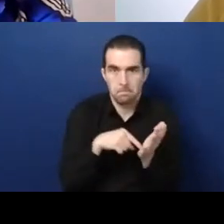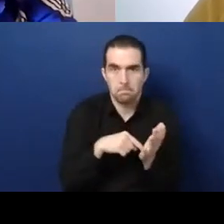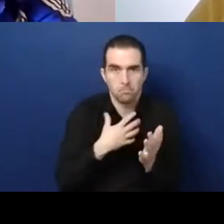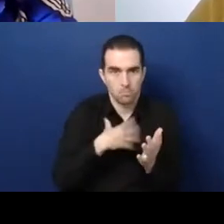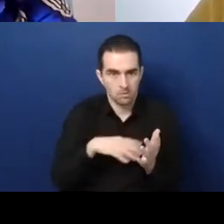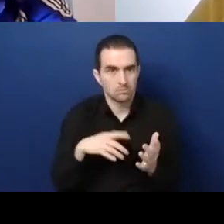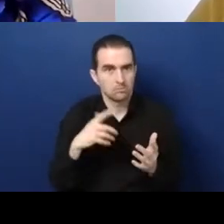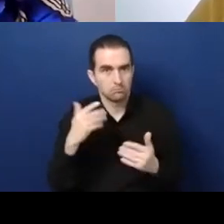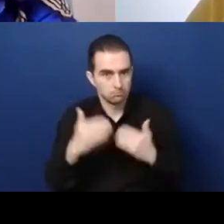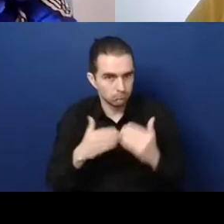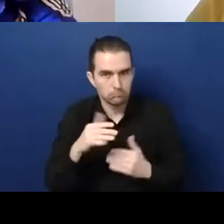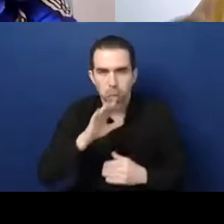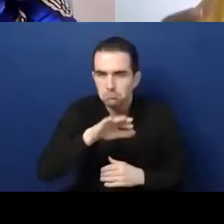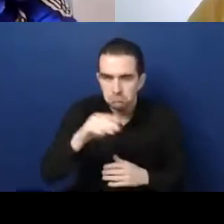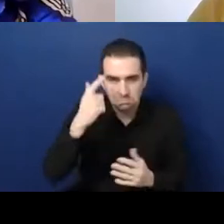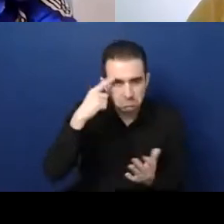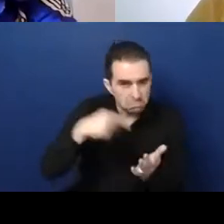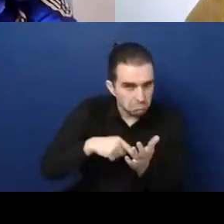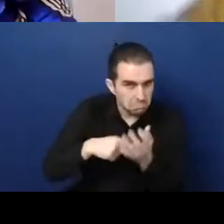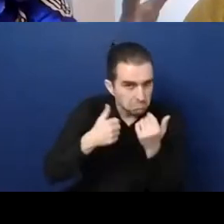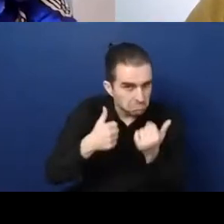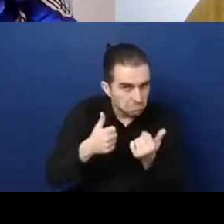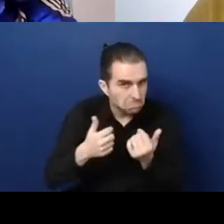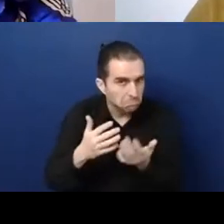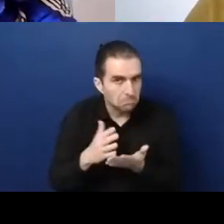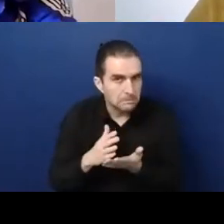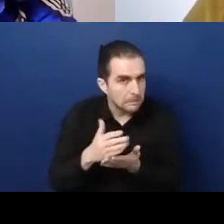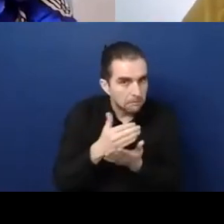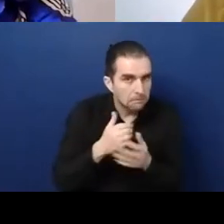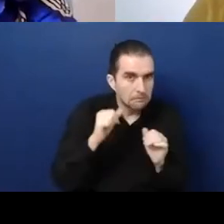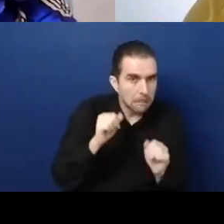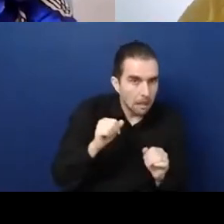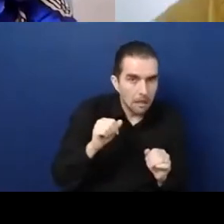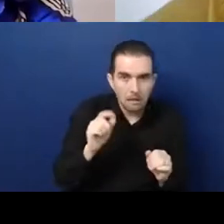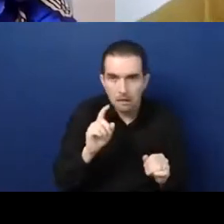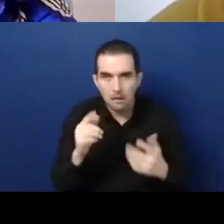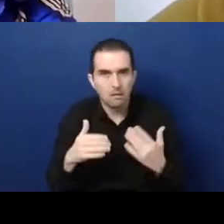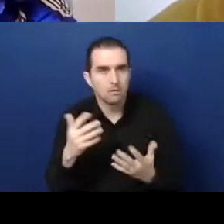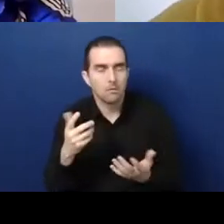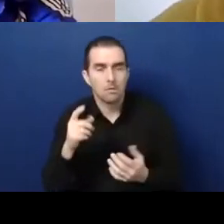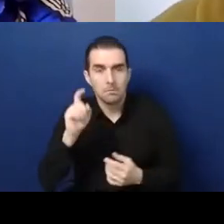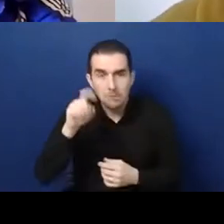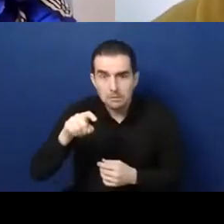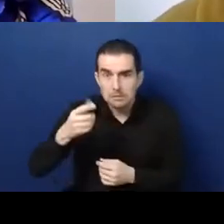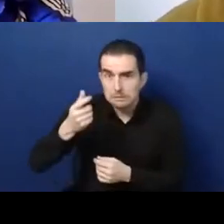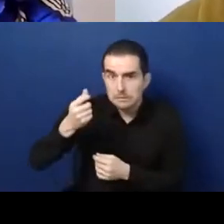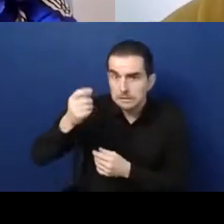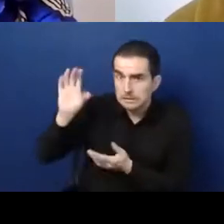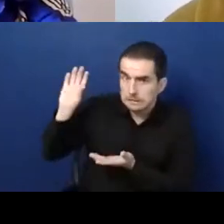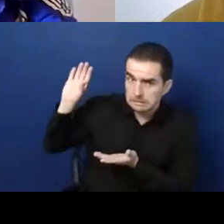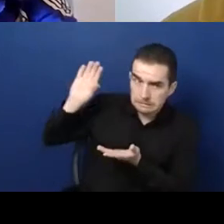amount of budget even. We can just incorporate it and enmesh it together. That's what I wanted to say.